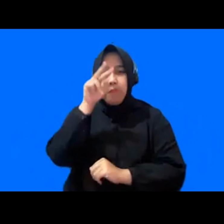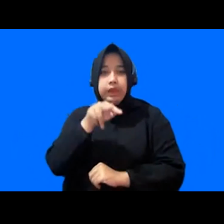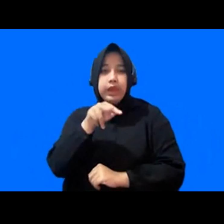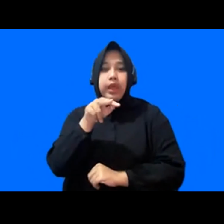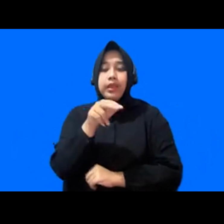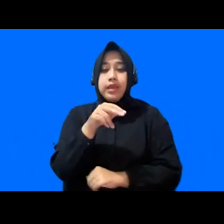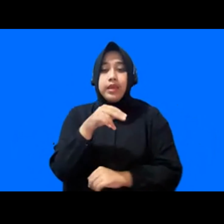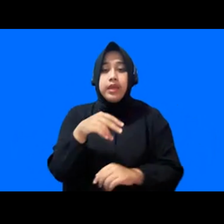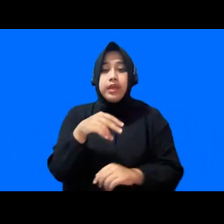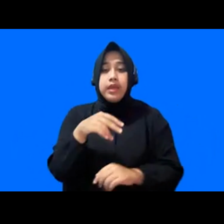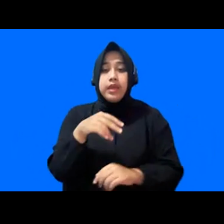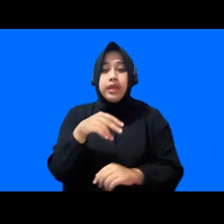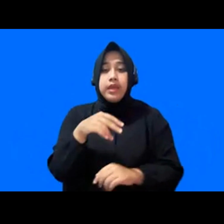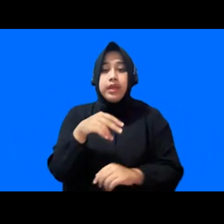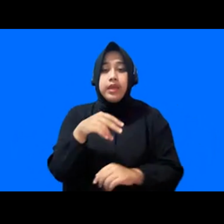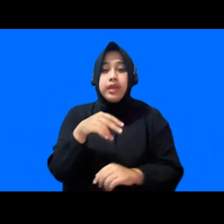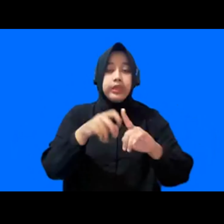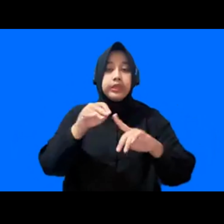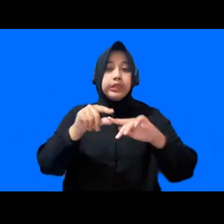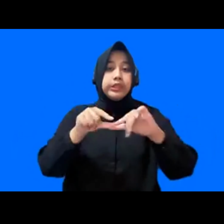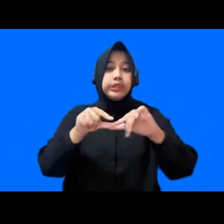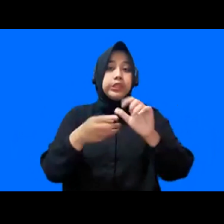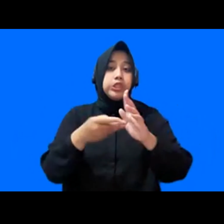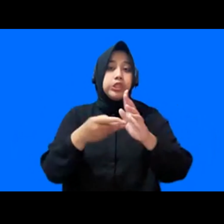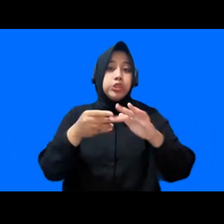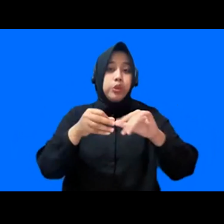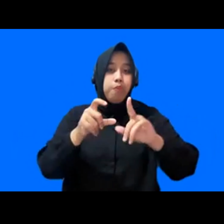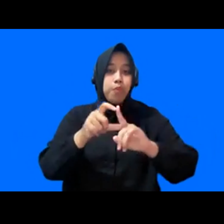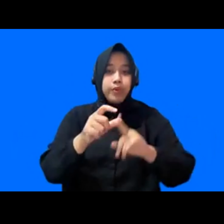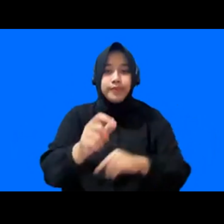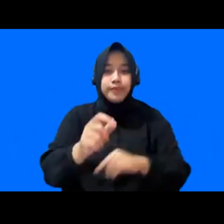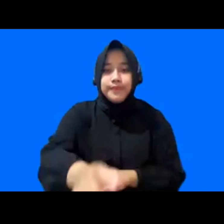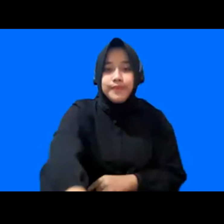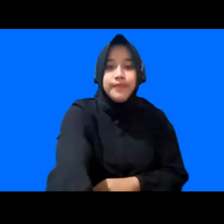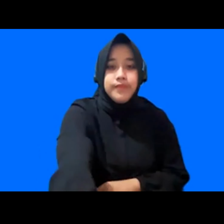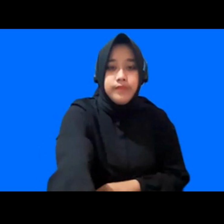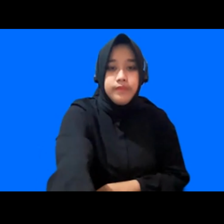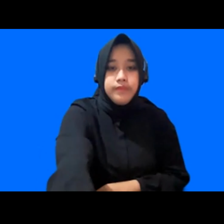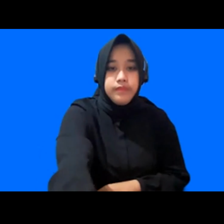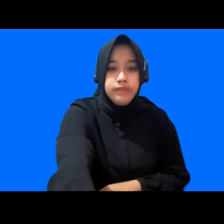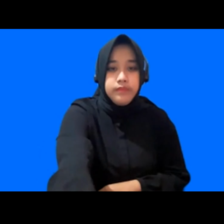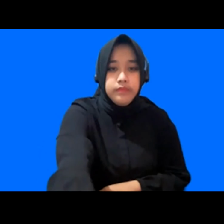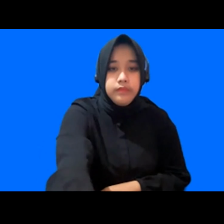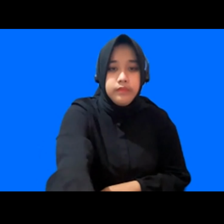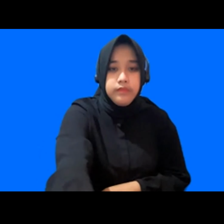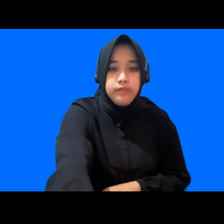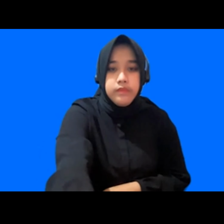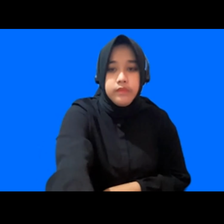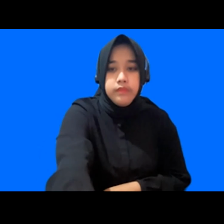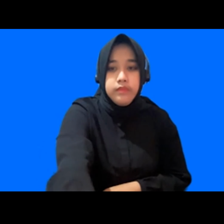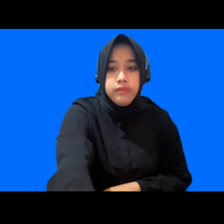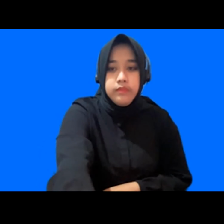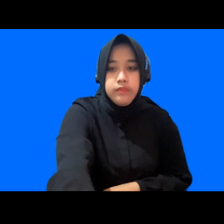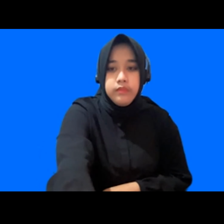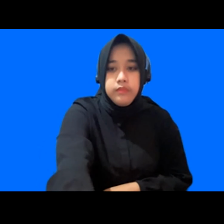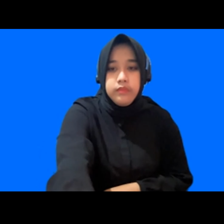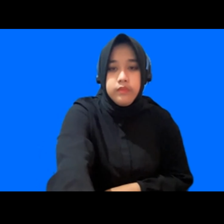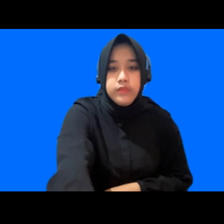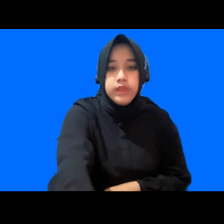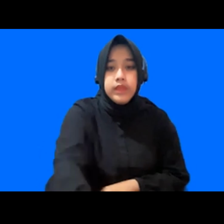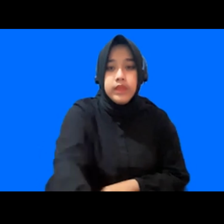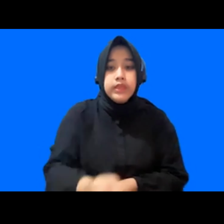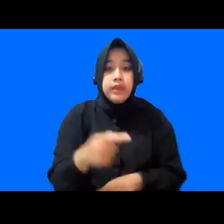in a second. So all you need to do is click on the link. It'll take you to the Jamboard, and you're able to fill